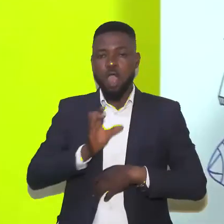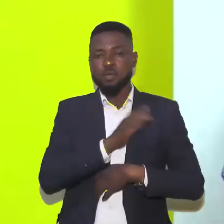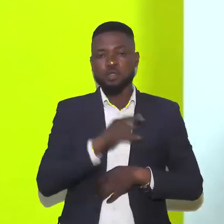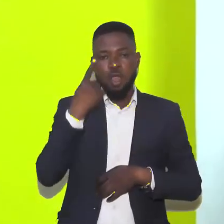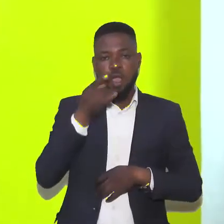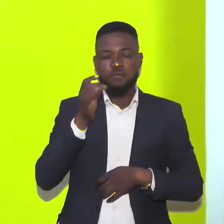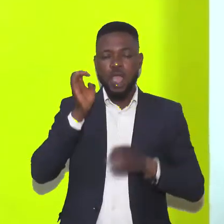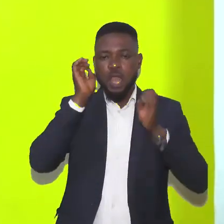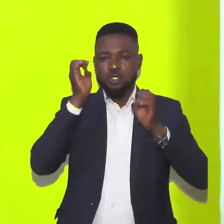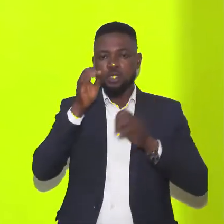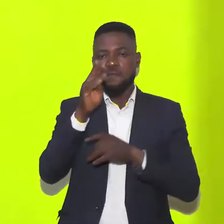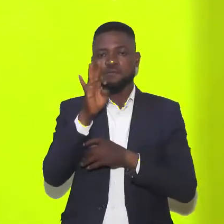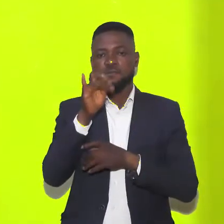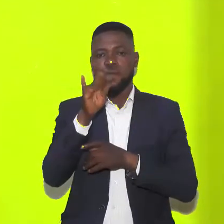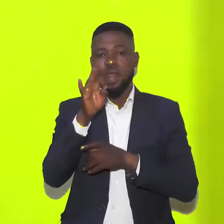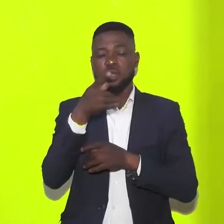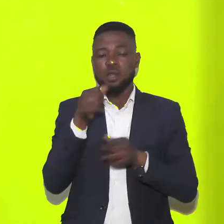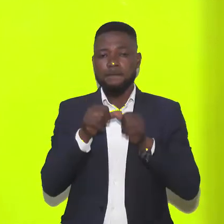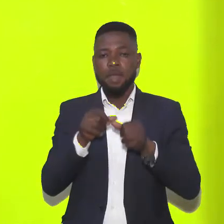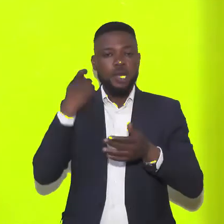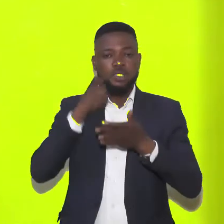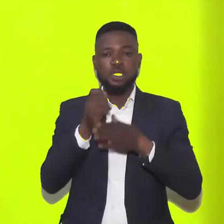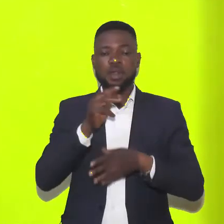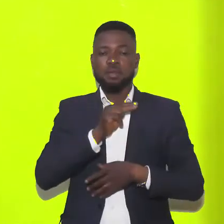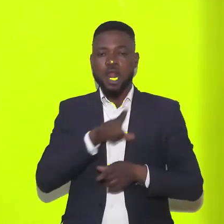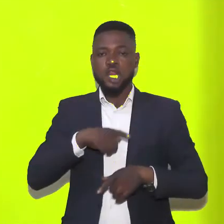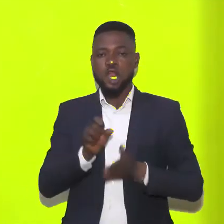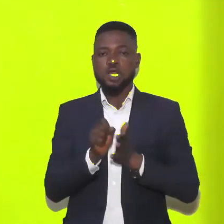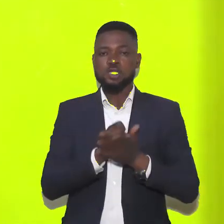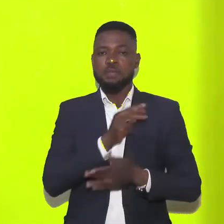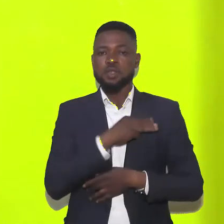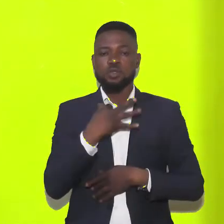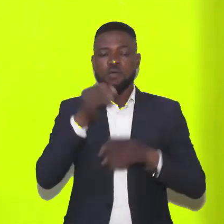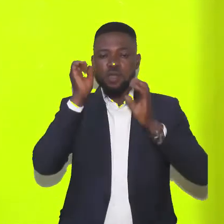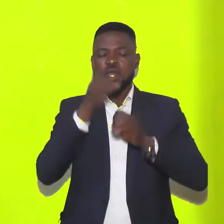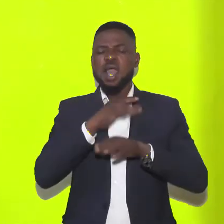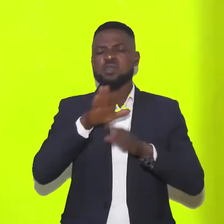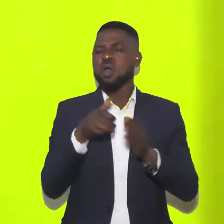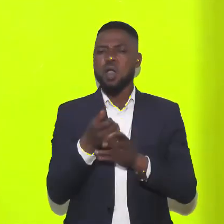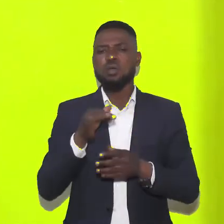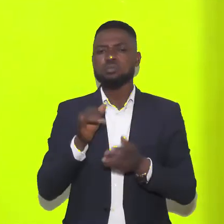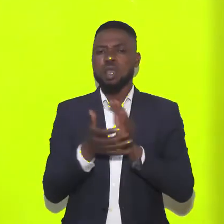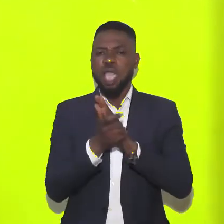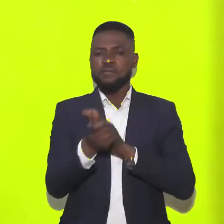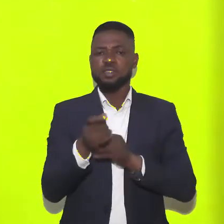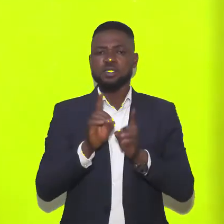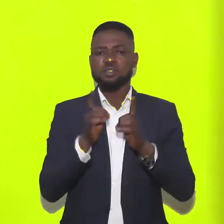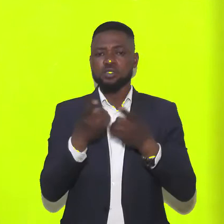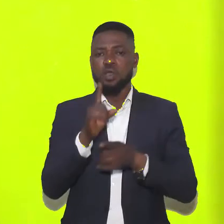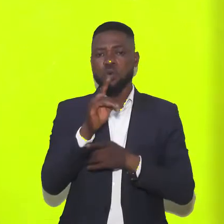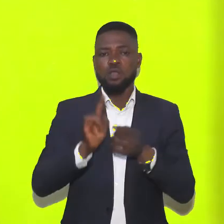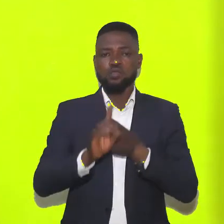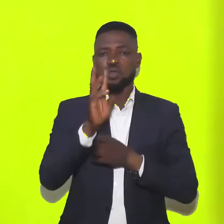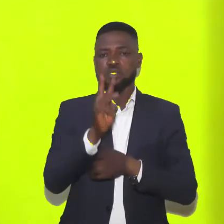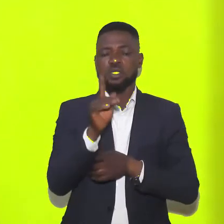Education, Mrs. Folashade Adefisayo, the Permanent Secretary, Lagos State Ministry of Education, Mrs. Adelaja, and all the Education District 1